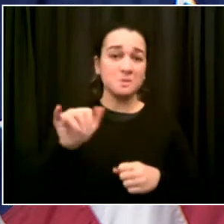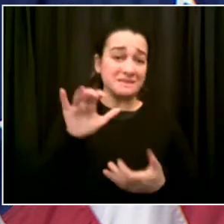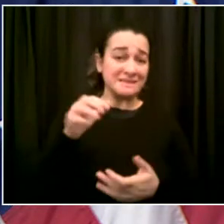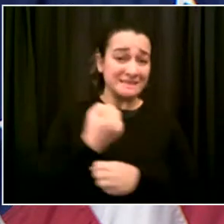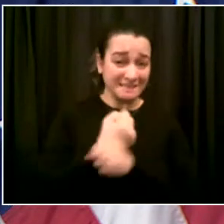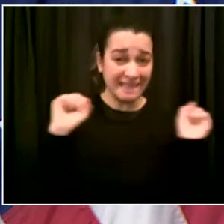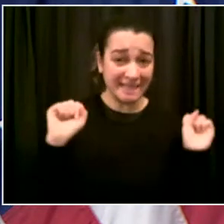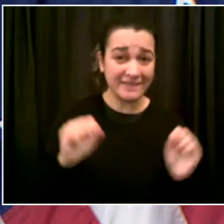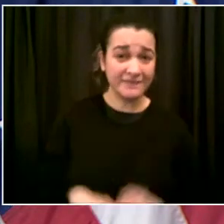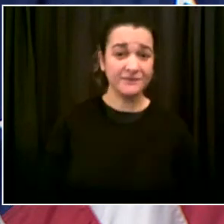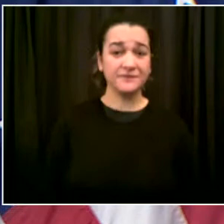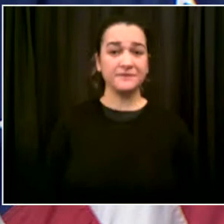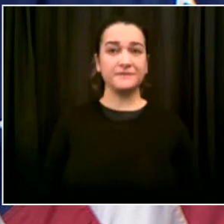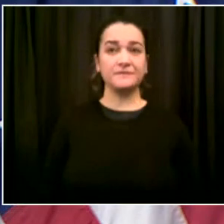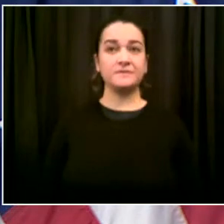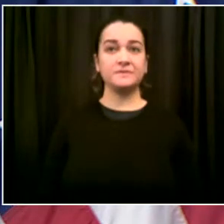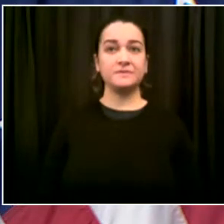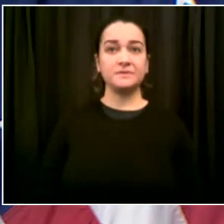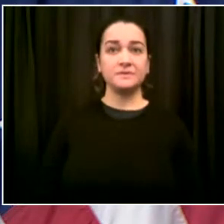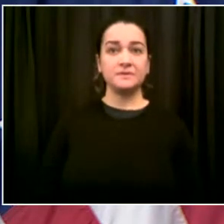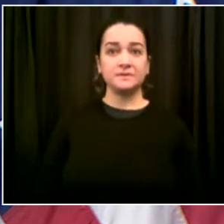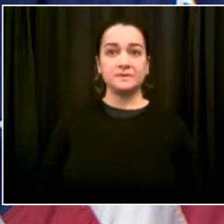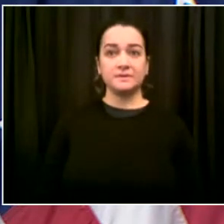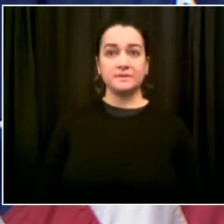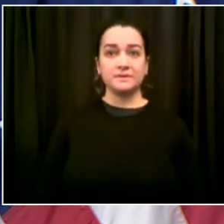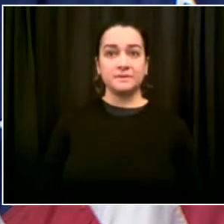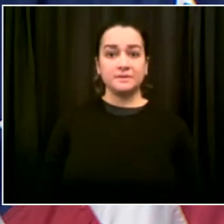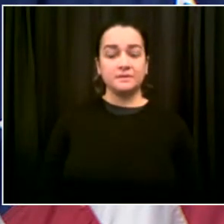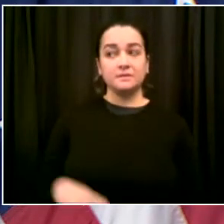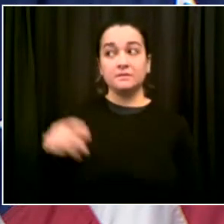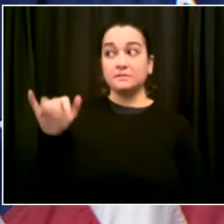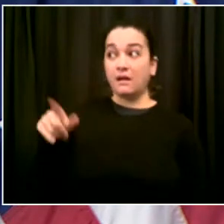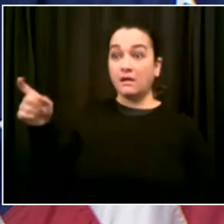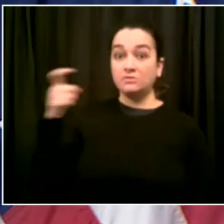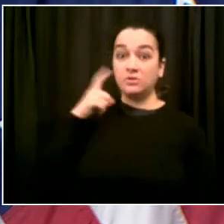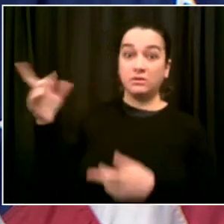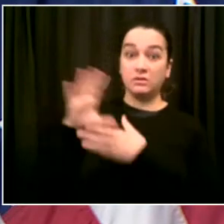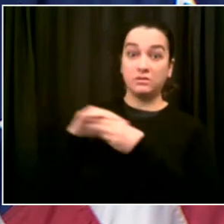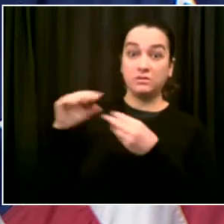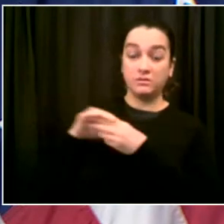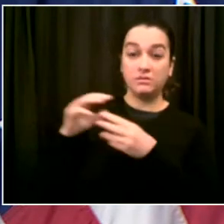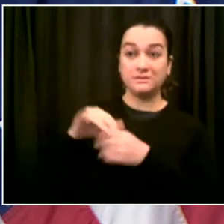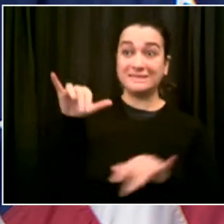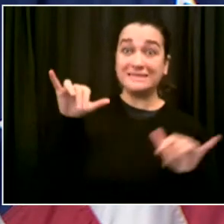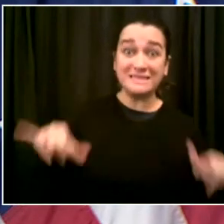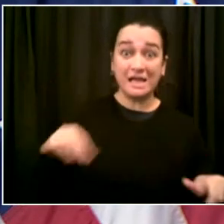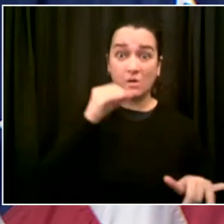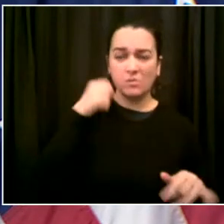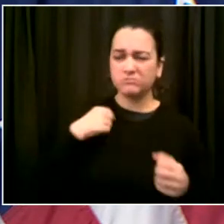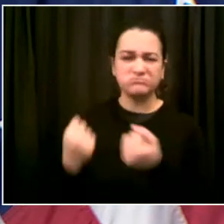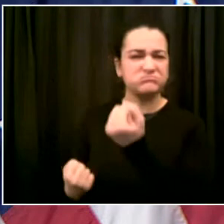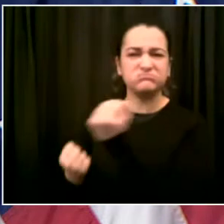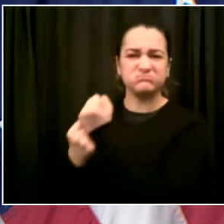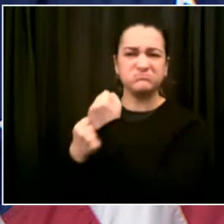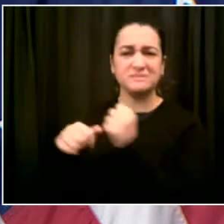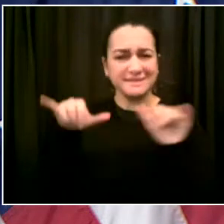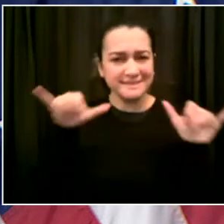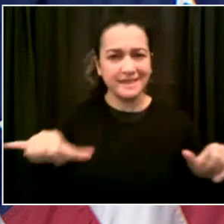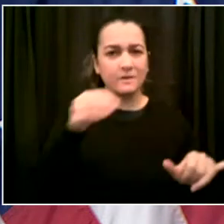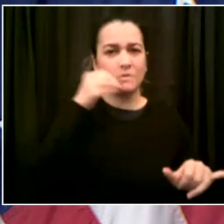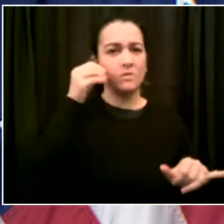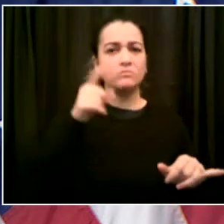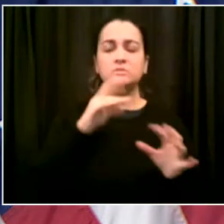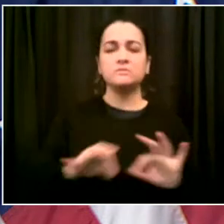our mission today is to try to keep all roadways passable for all New Yorkers. Now, I want to make one thing very clear. A passable roadway is not